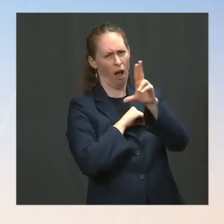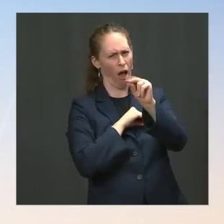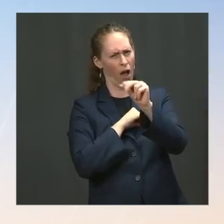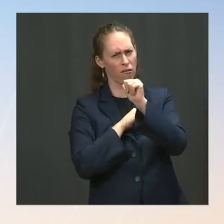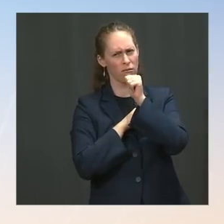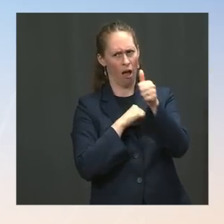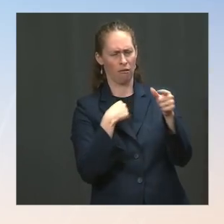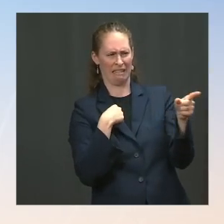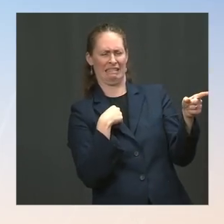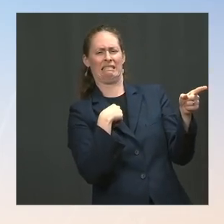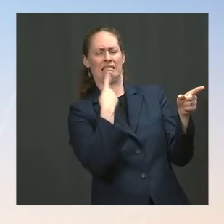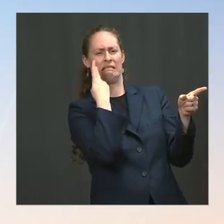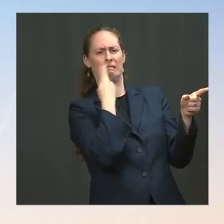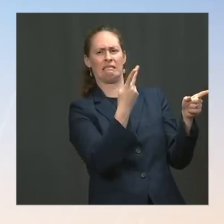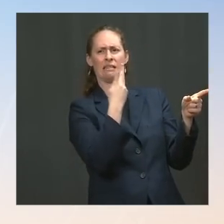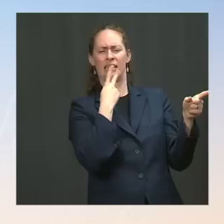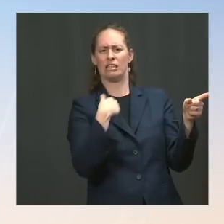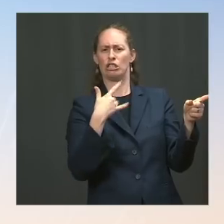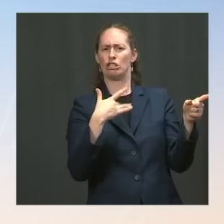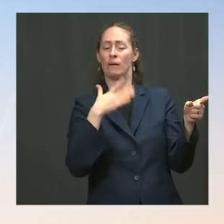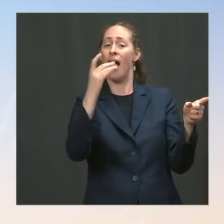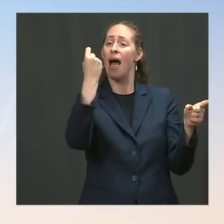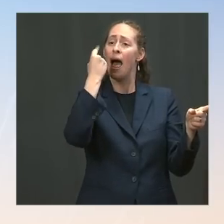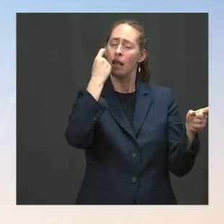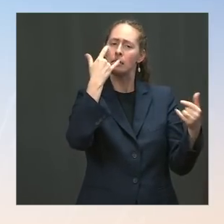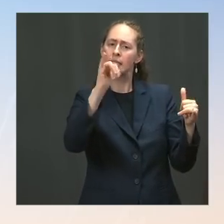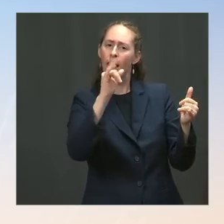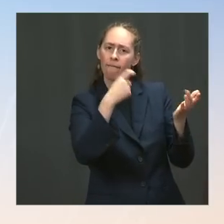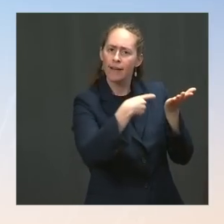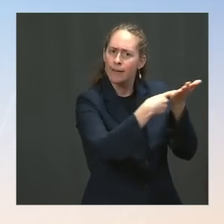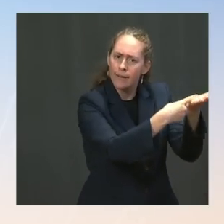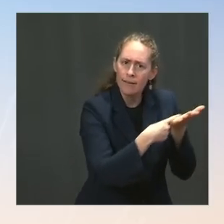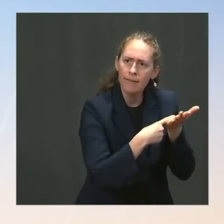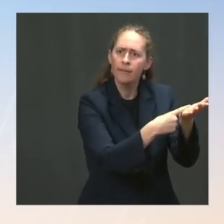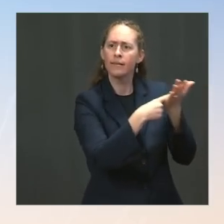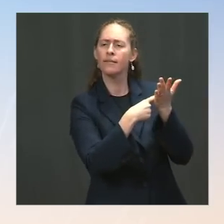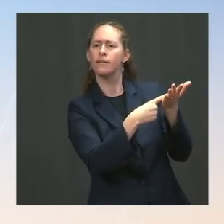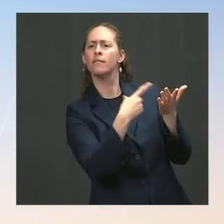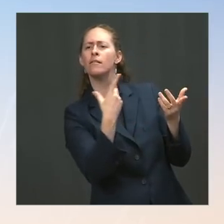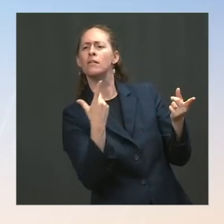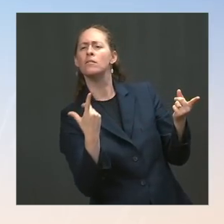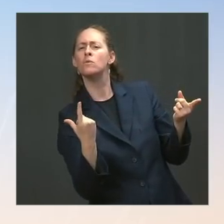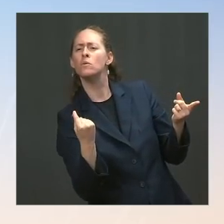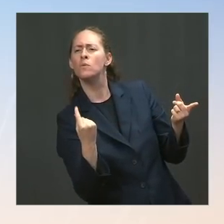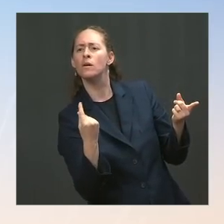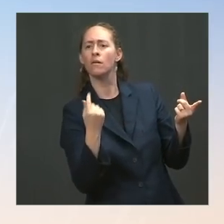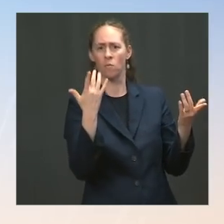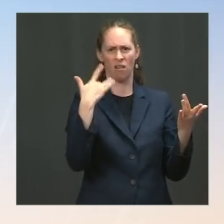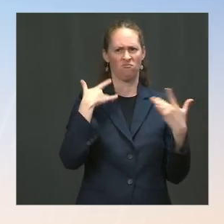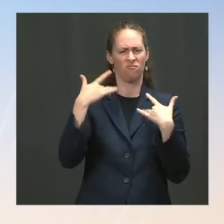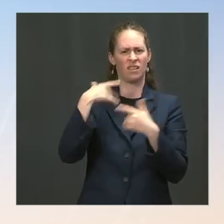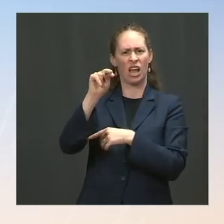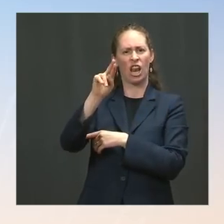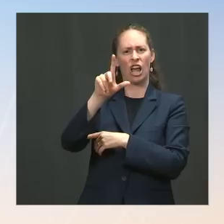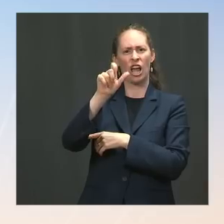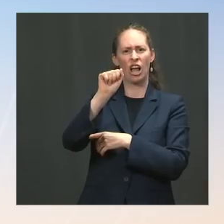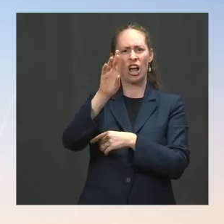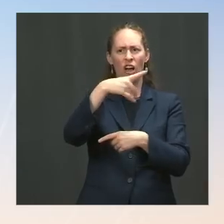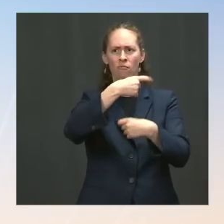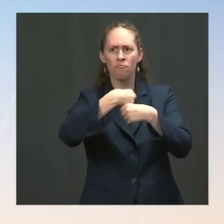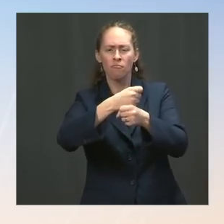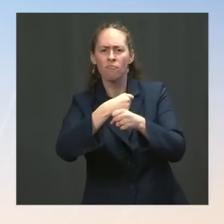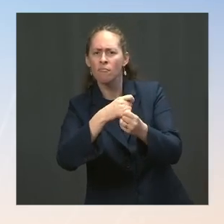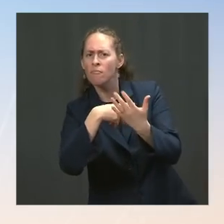nuclear capabilities and capacities is in our national interest. The timeline is not endless, and I know the Secretary of State has conveyed that